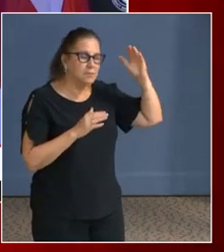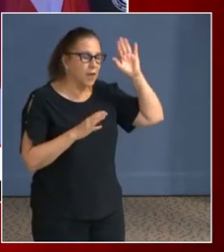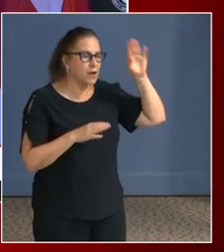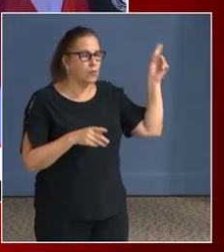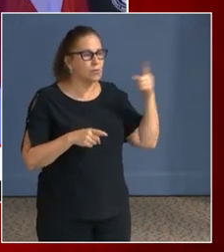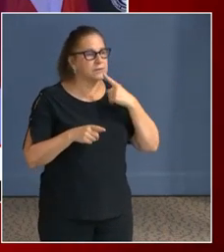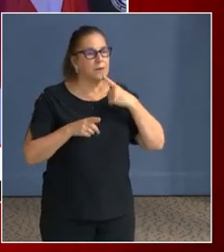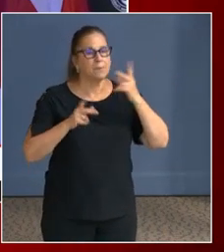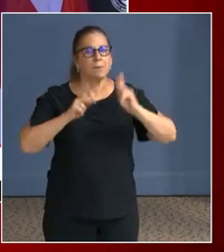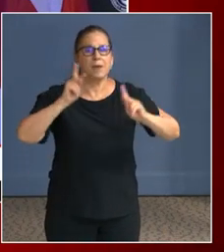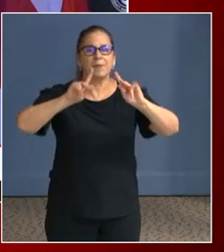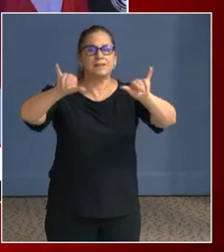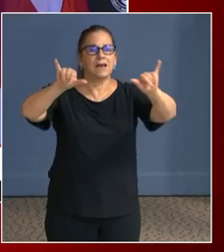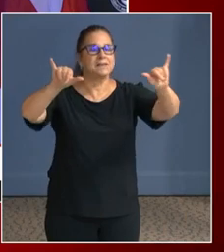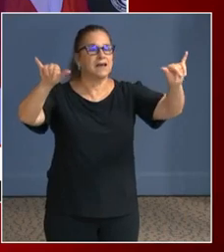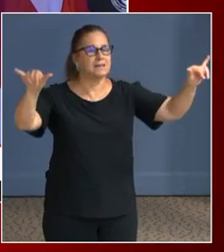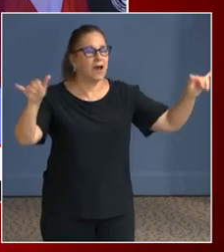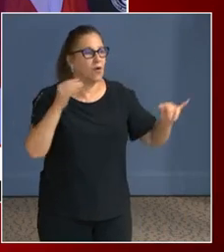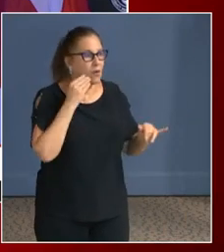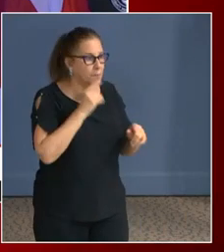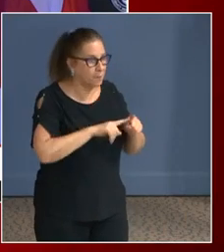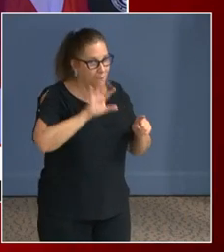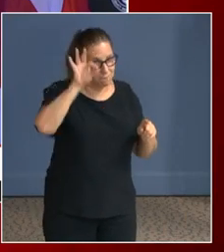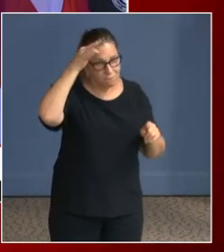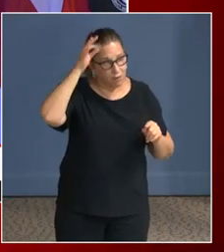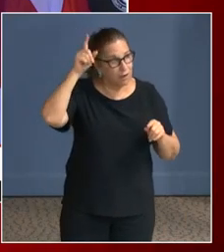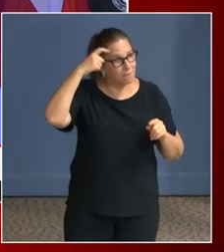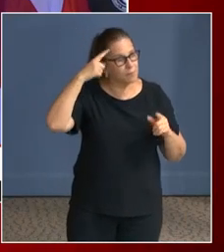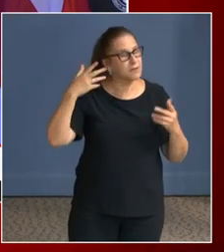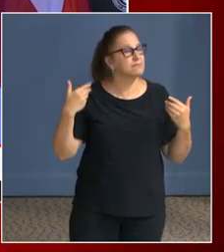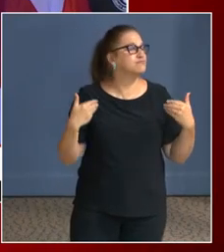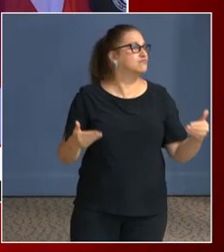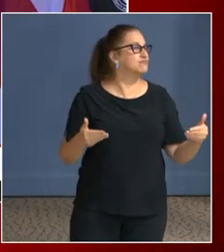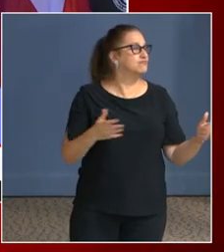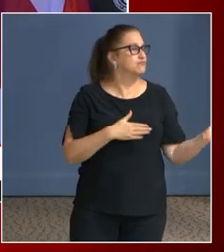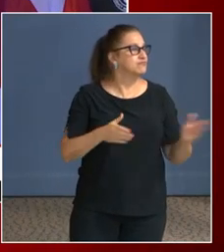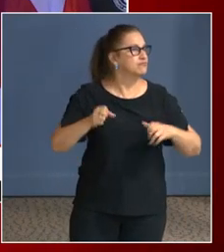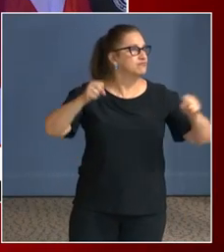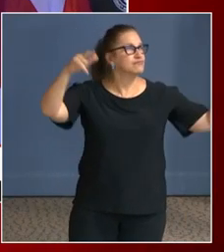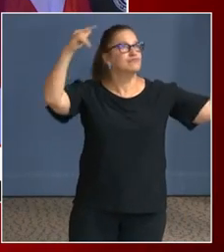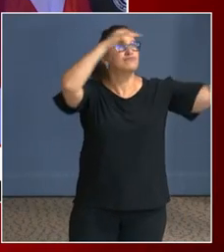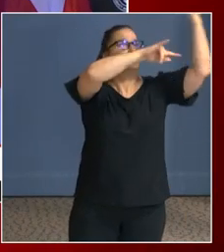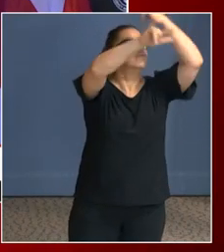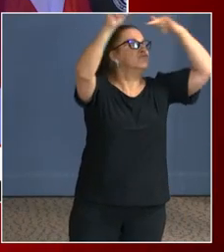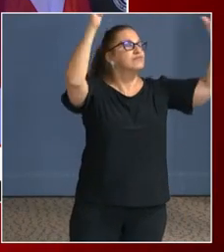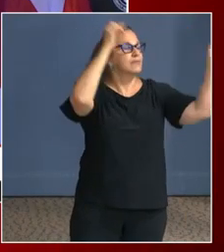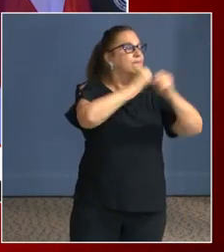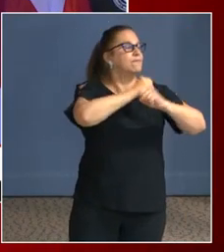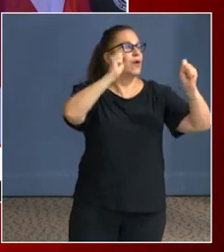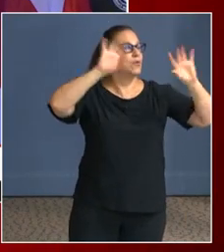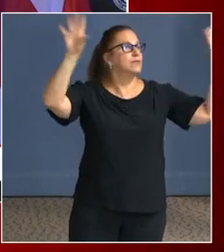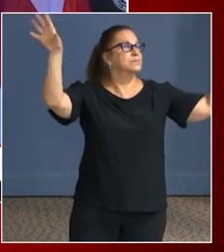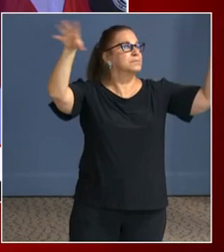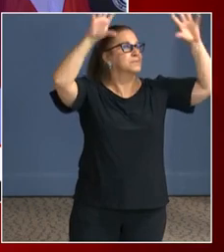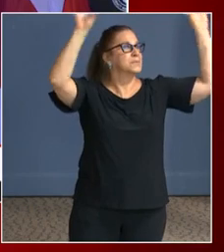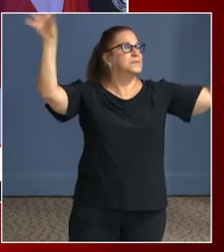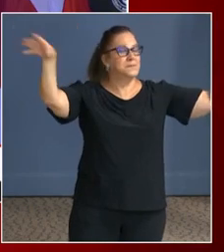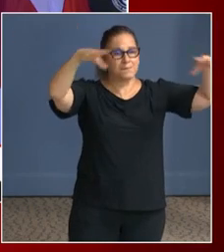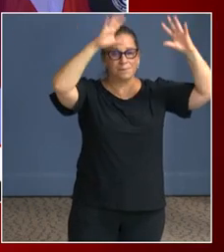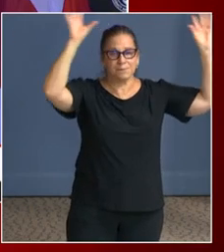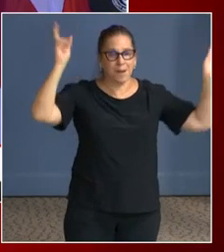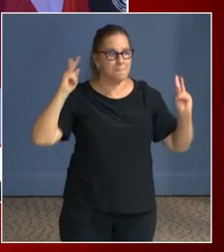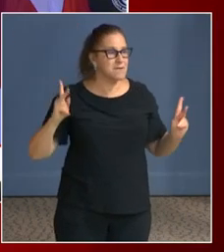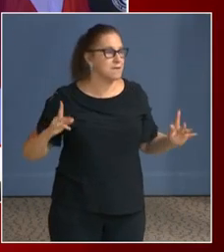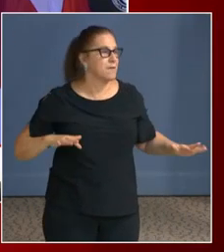when you see now, you know, in print now, the plan that the federal government has for